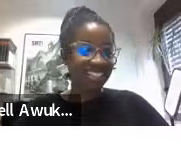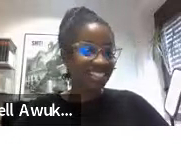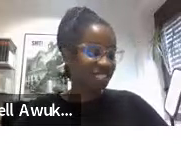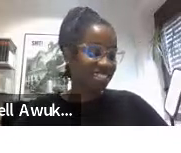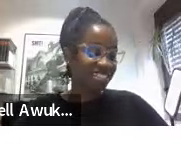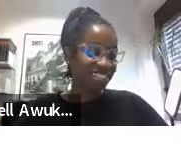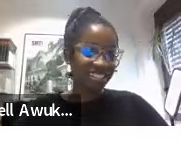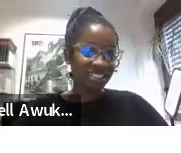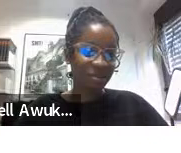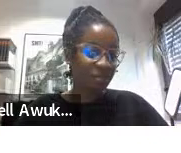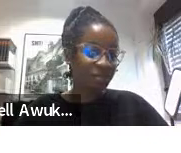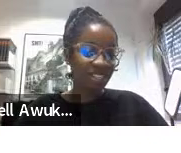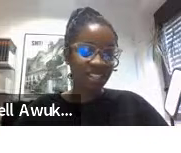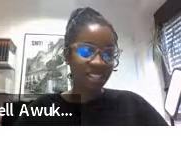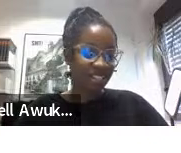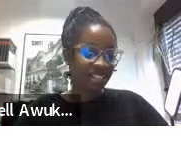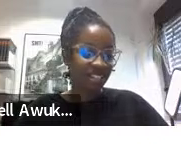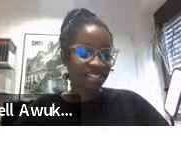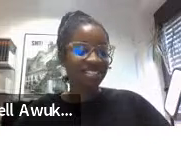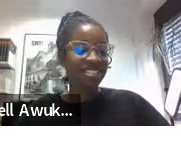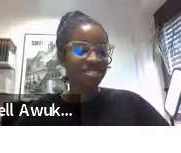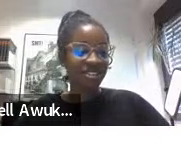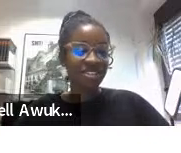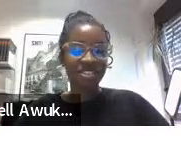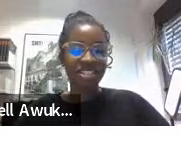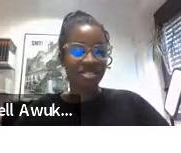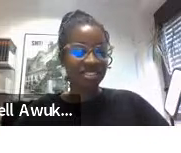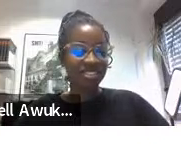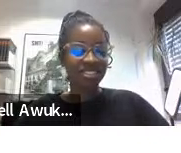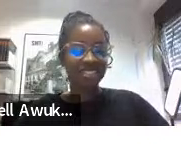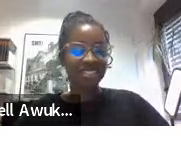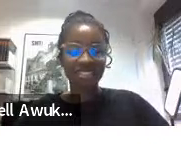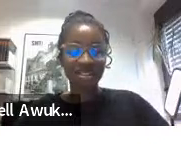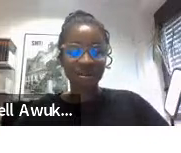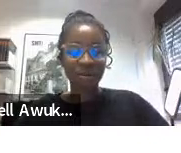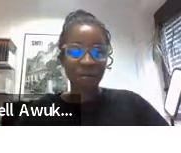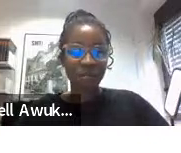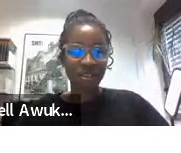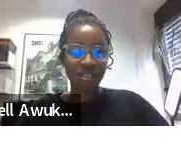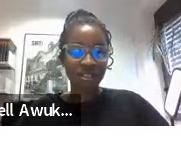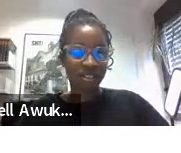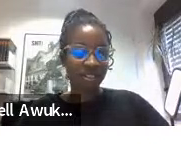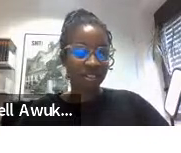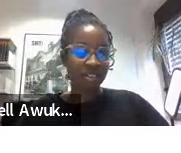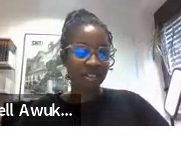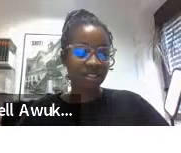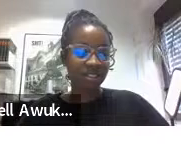Okay, this is interesting. This is very, very interesting.